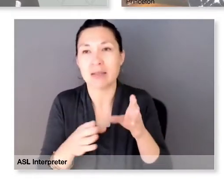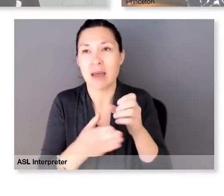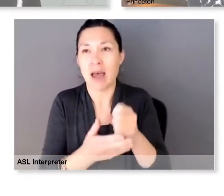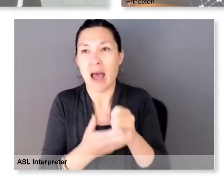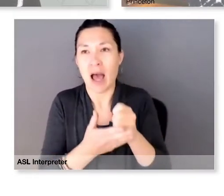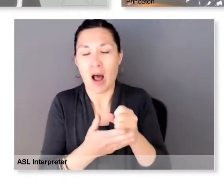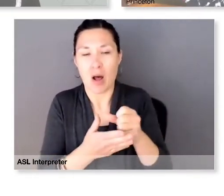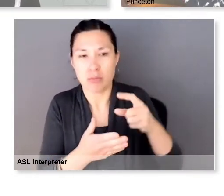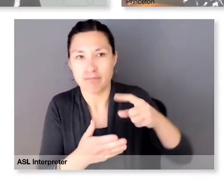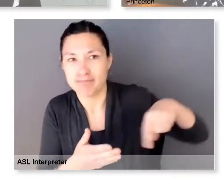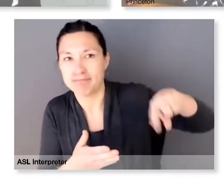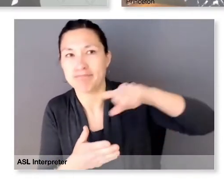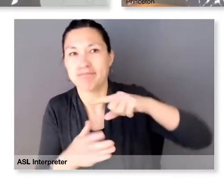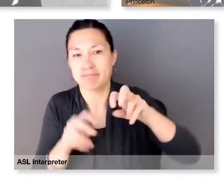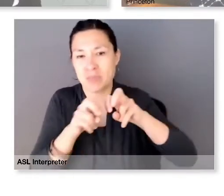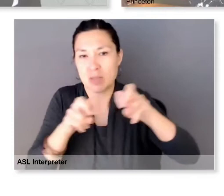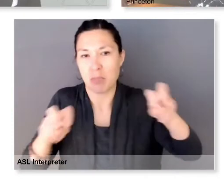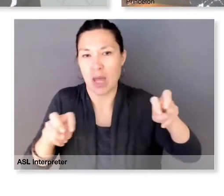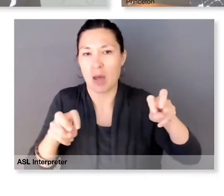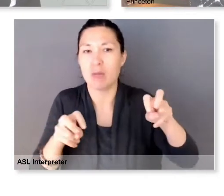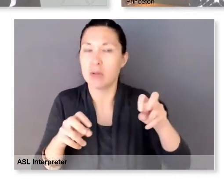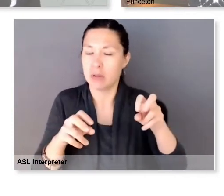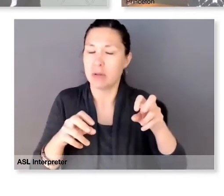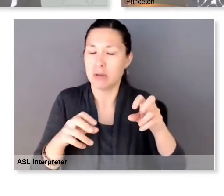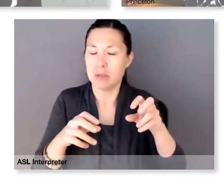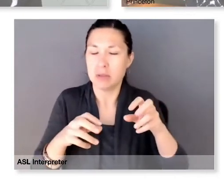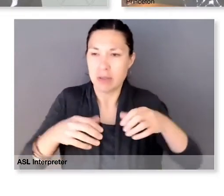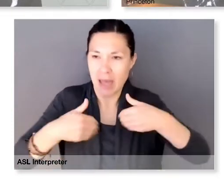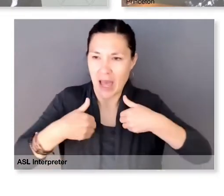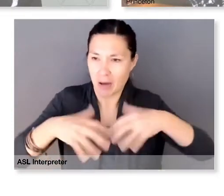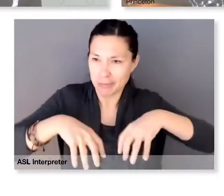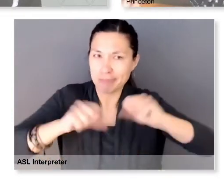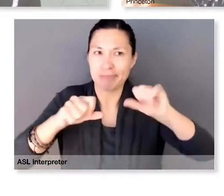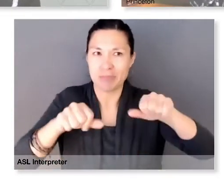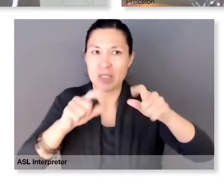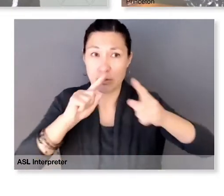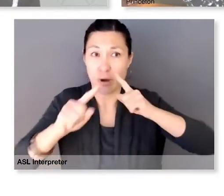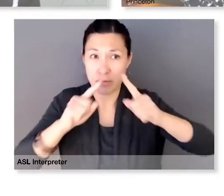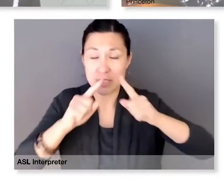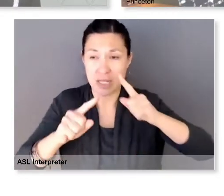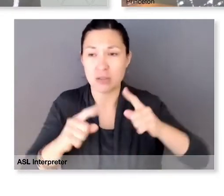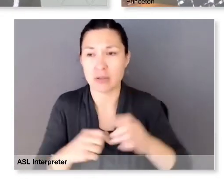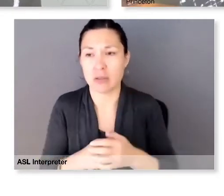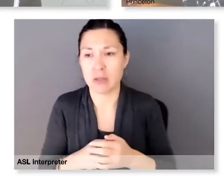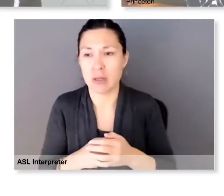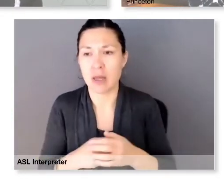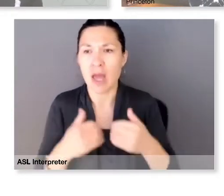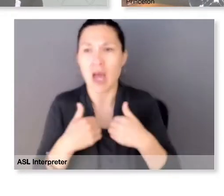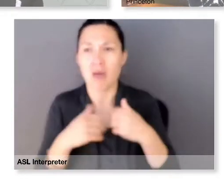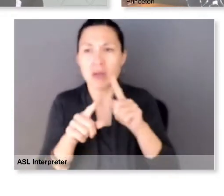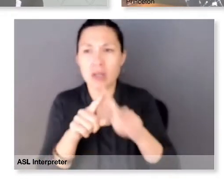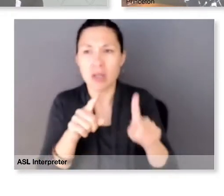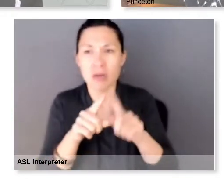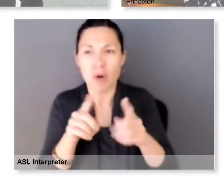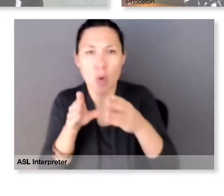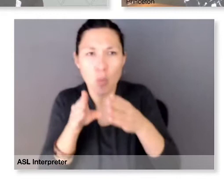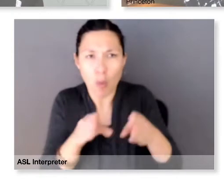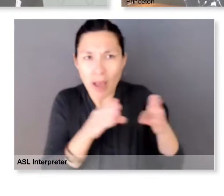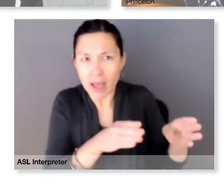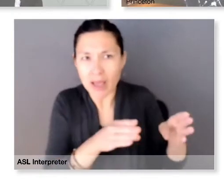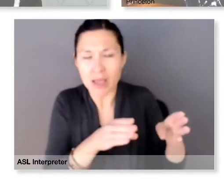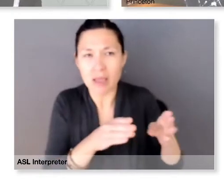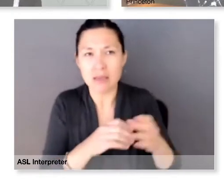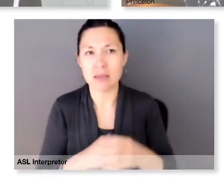this space and this conversation. And so, there's different ways that this is taking shape. And I think